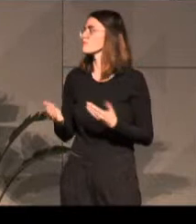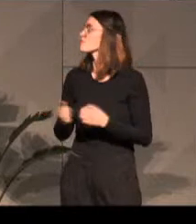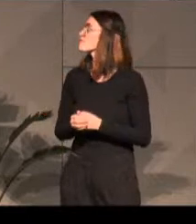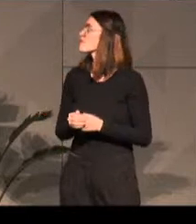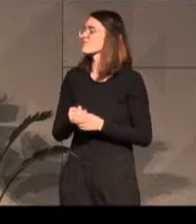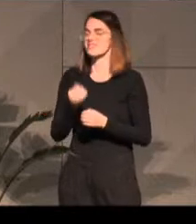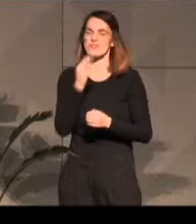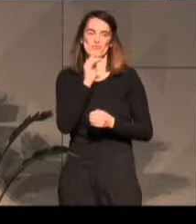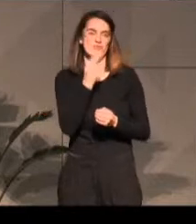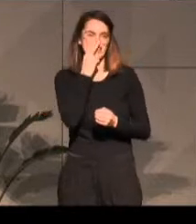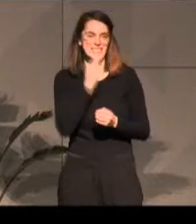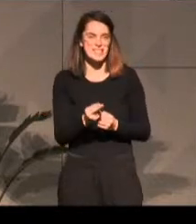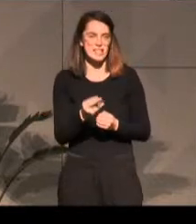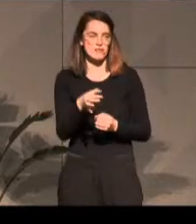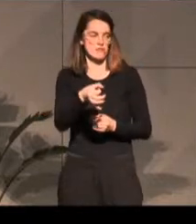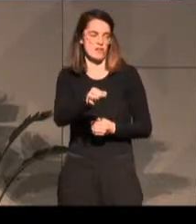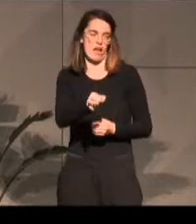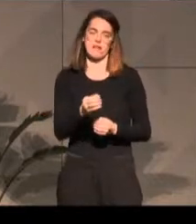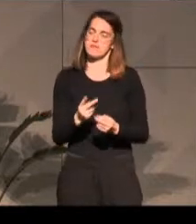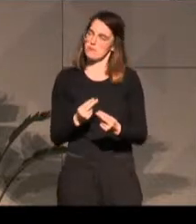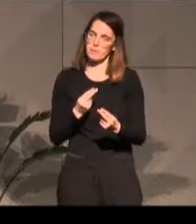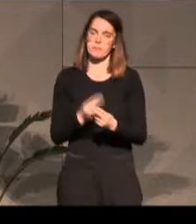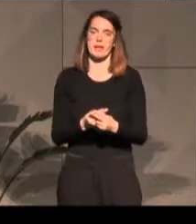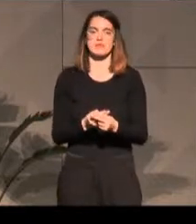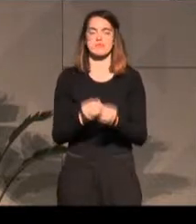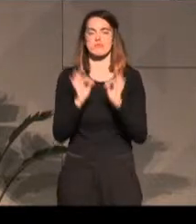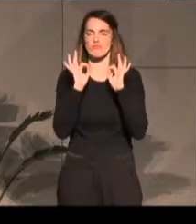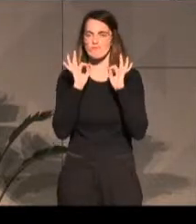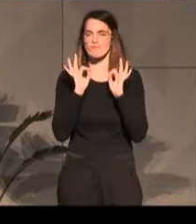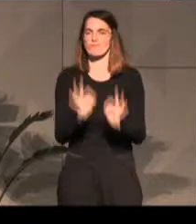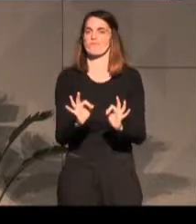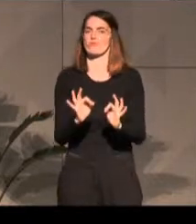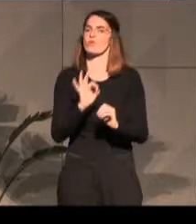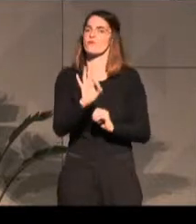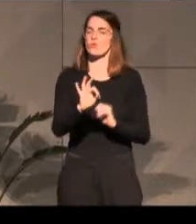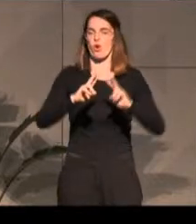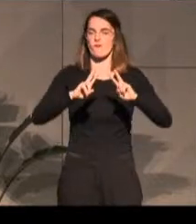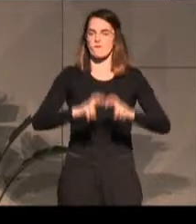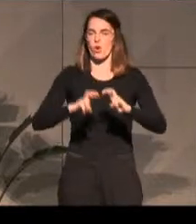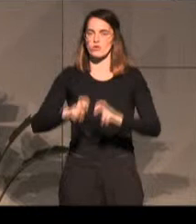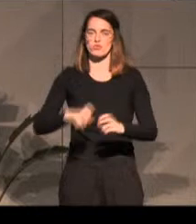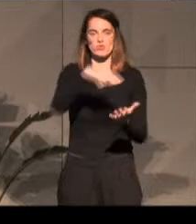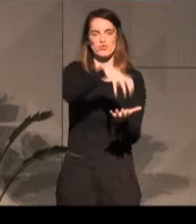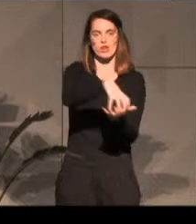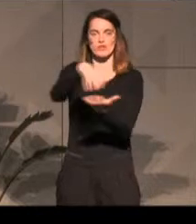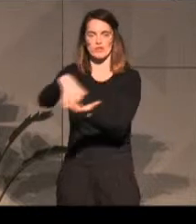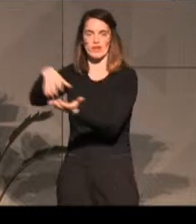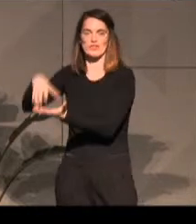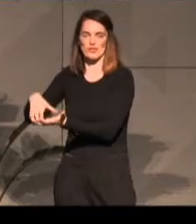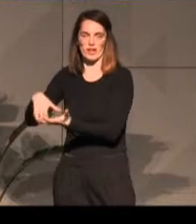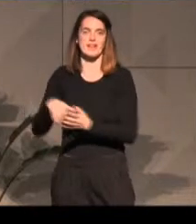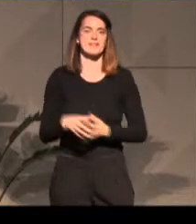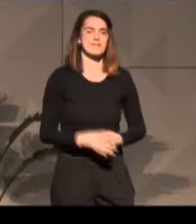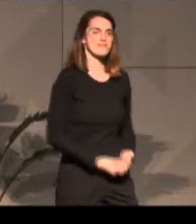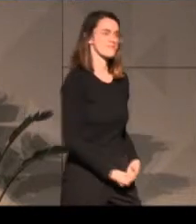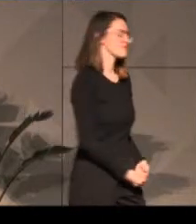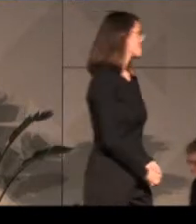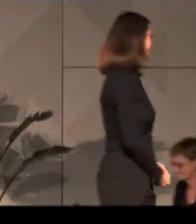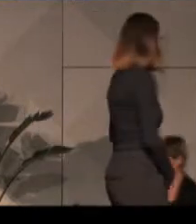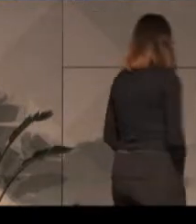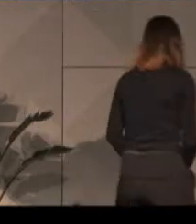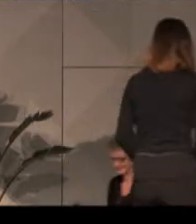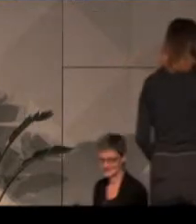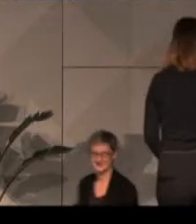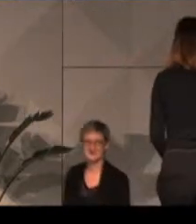everything in another color means that the core is more massive. So the lighter the color, the more the ice